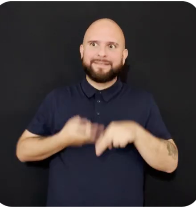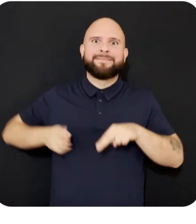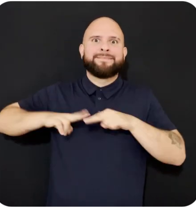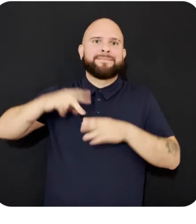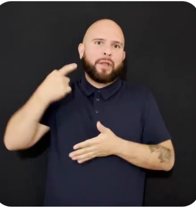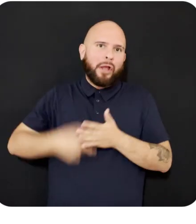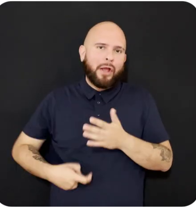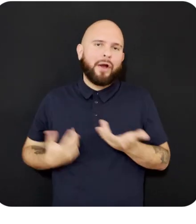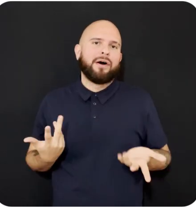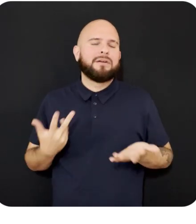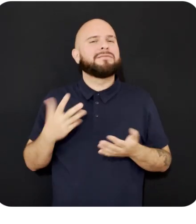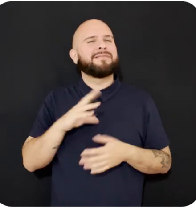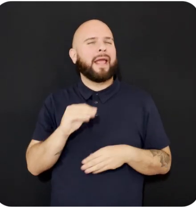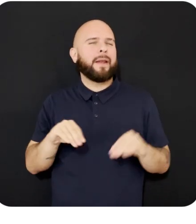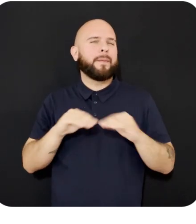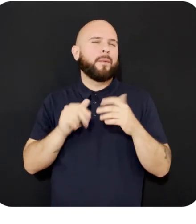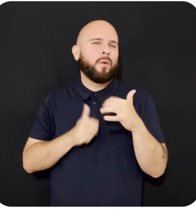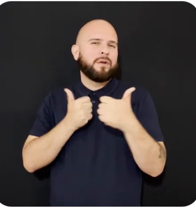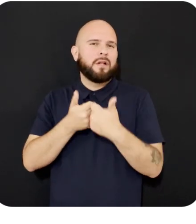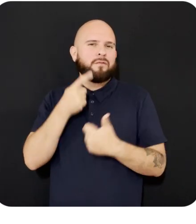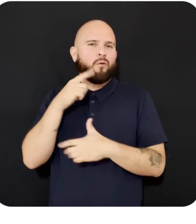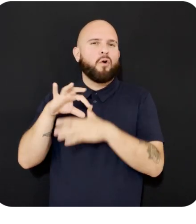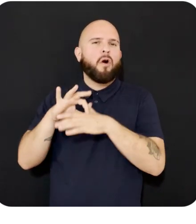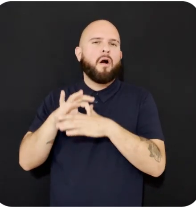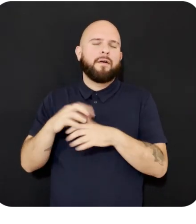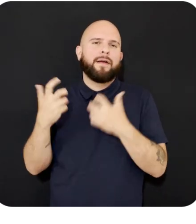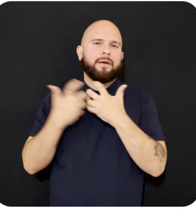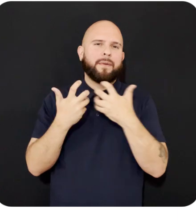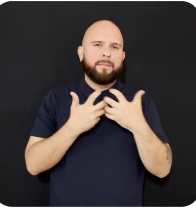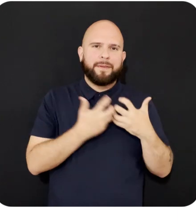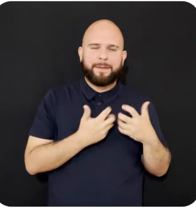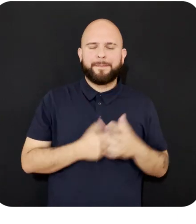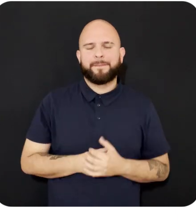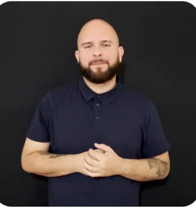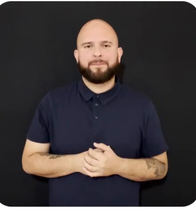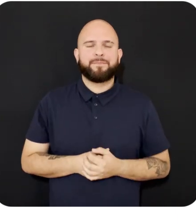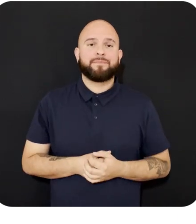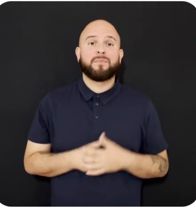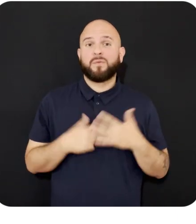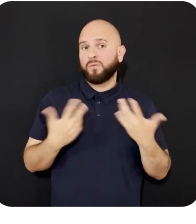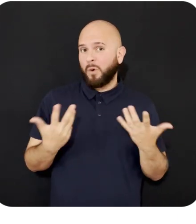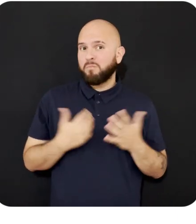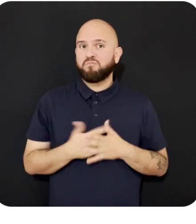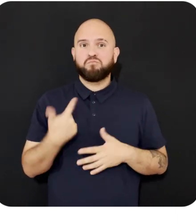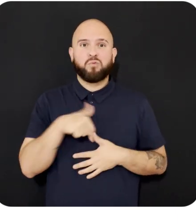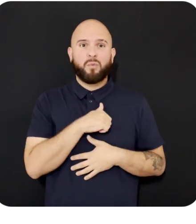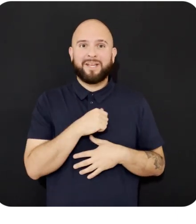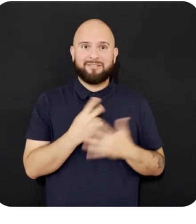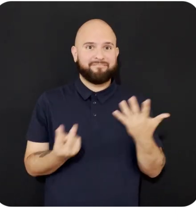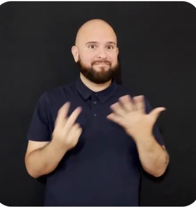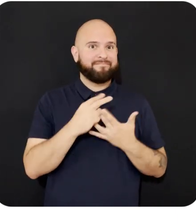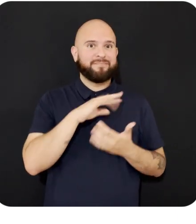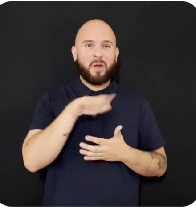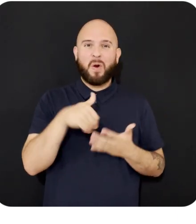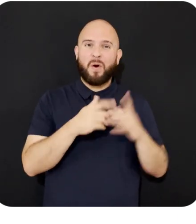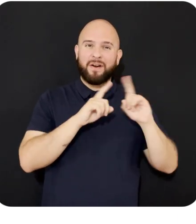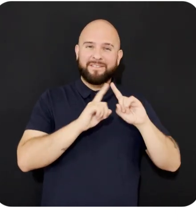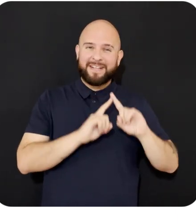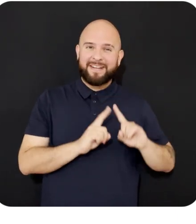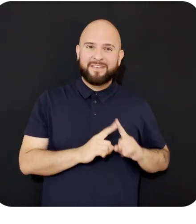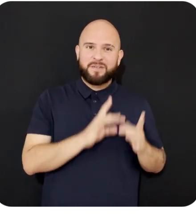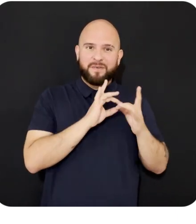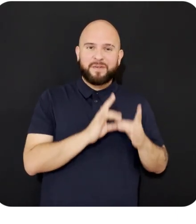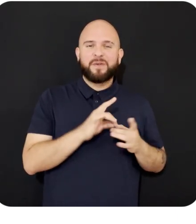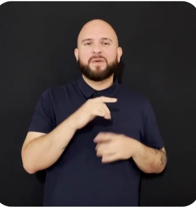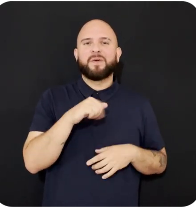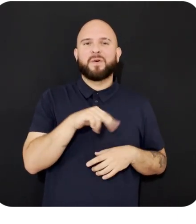affordable and introduced some challenges in terms of content compatibility. So, with that, we've covered all the major differences with respect to